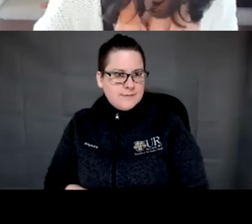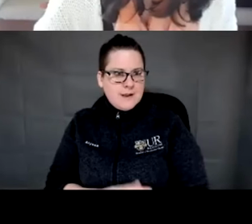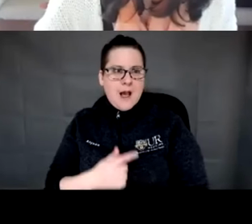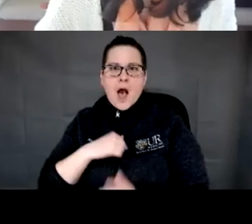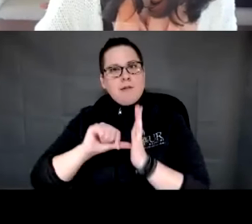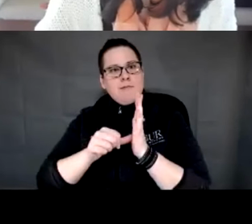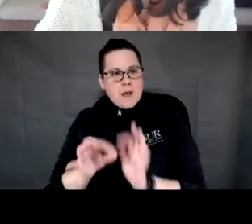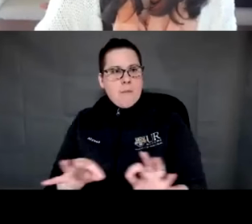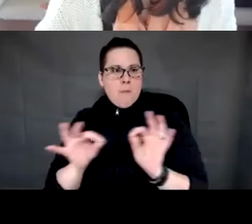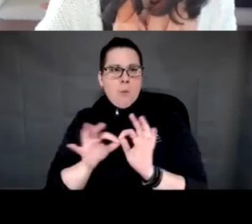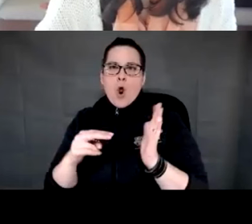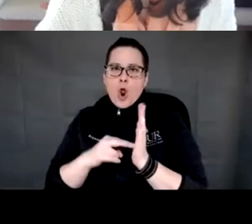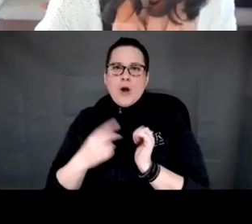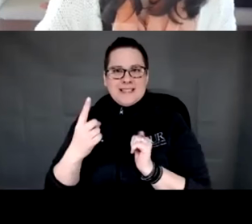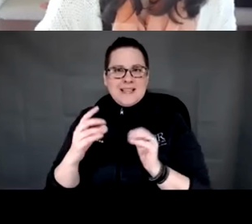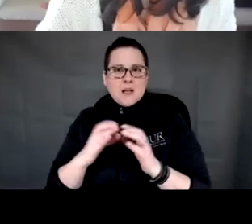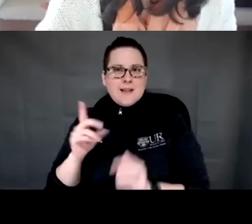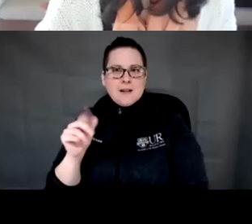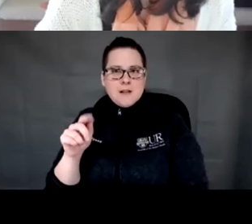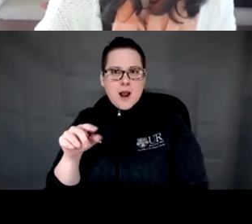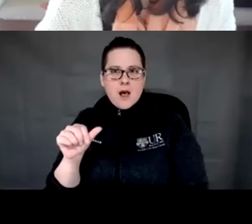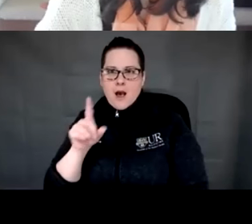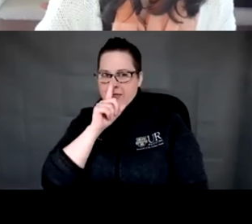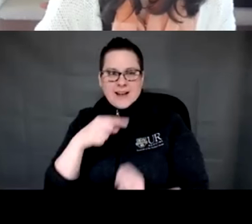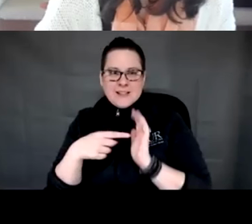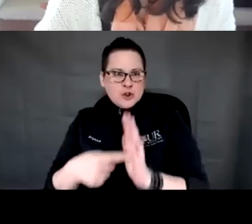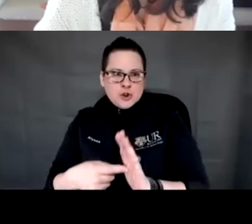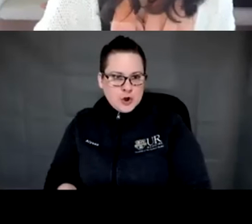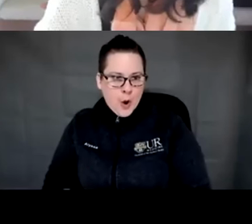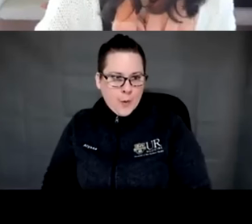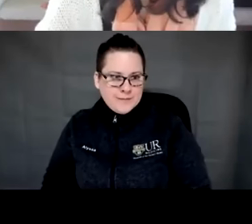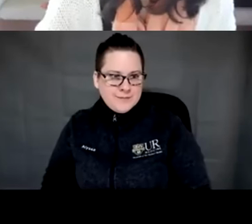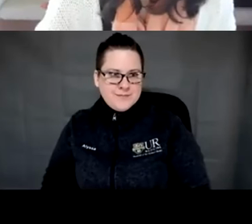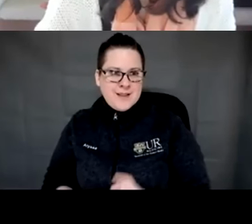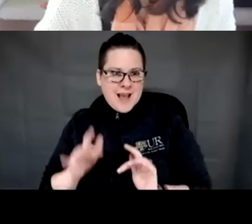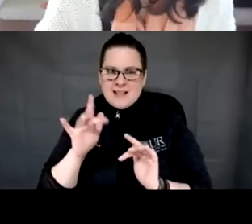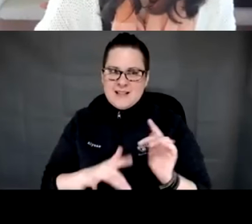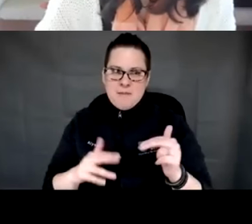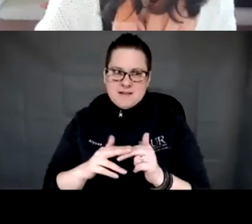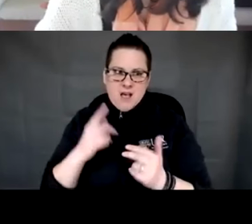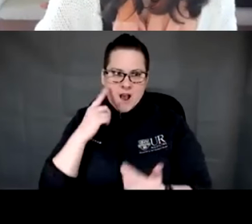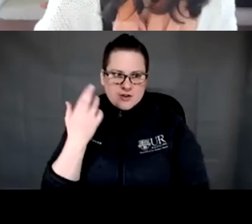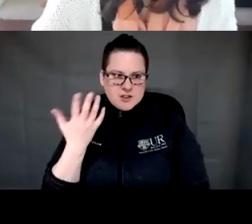importance of looking at single cell data and then didn't show anybody the data. So let me just, I skipped those slides for some reason.